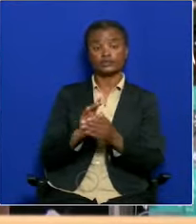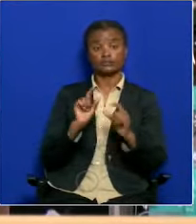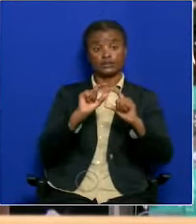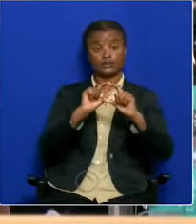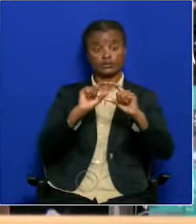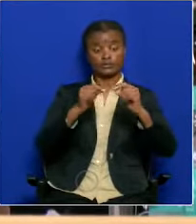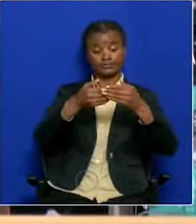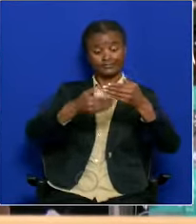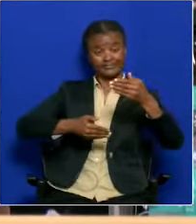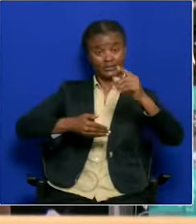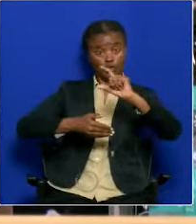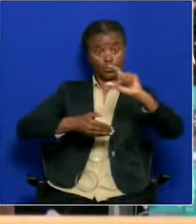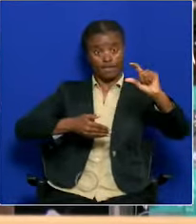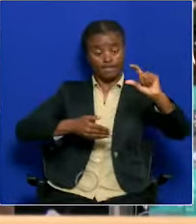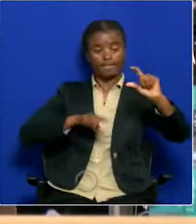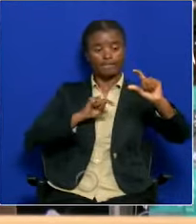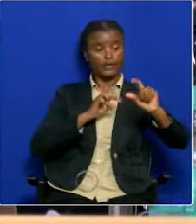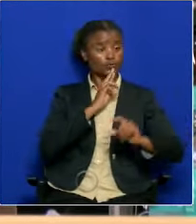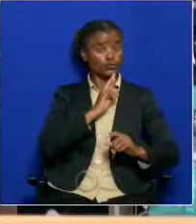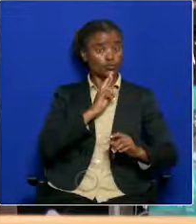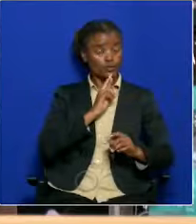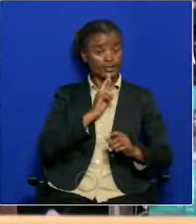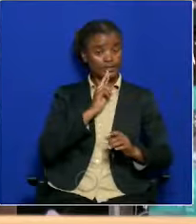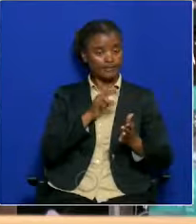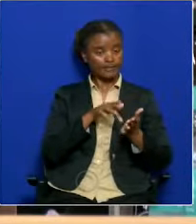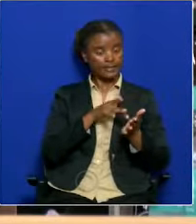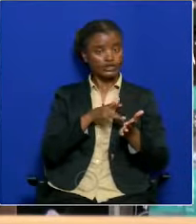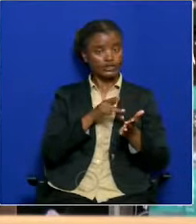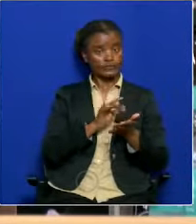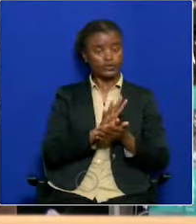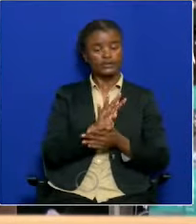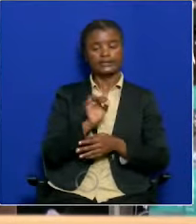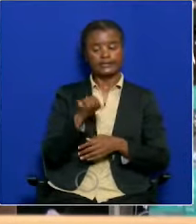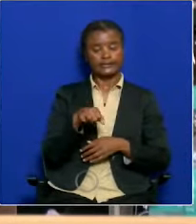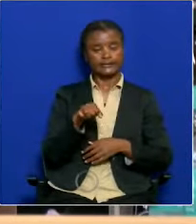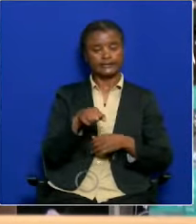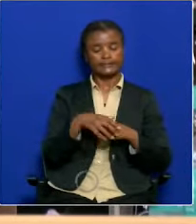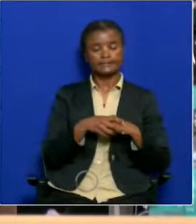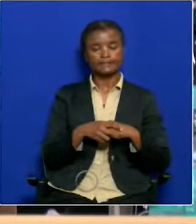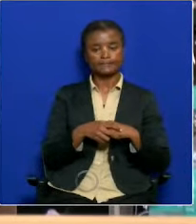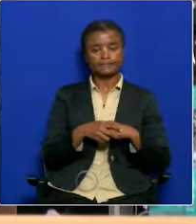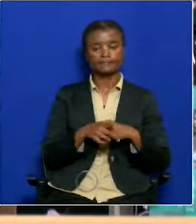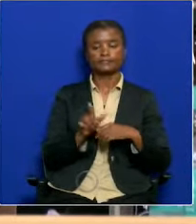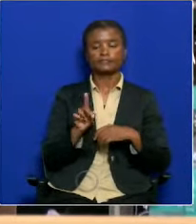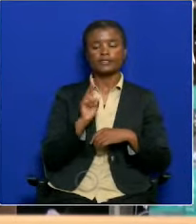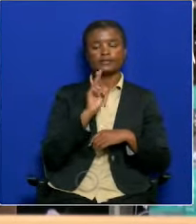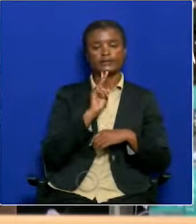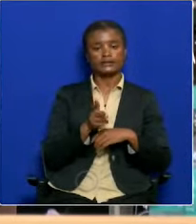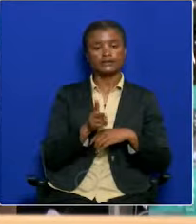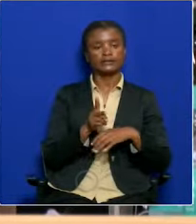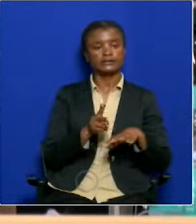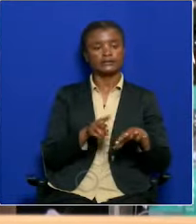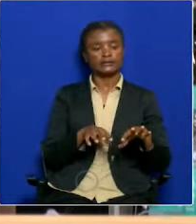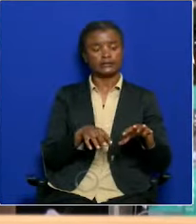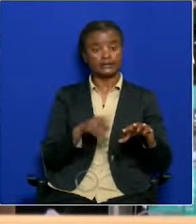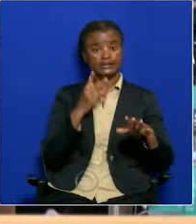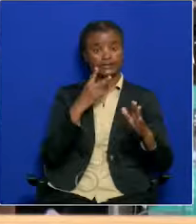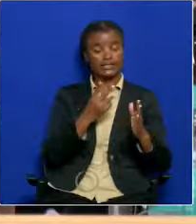14. I'm there. Yes. You'll see there that there appears two numbers.